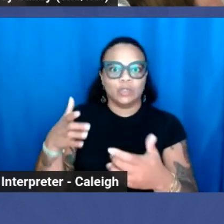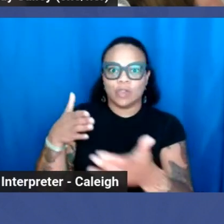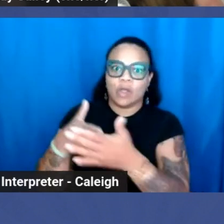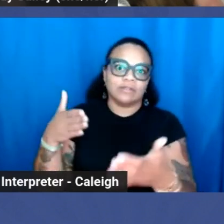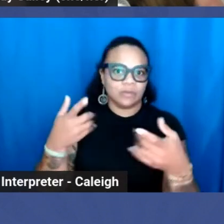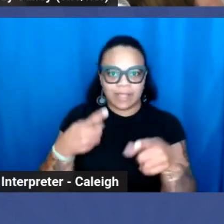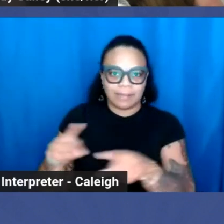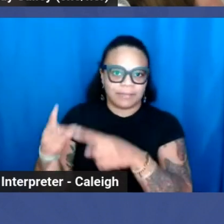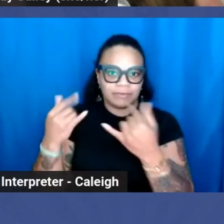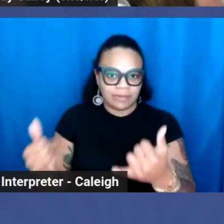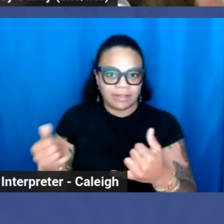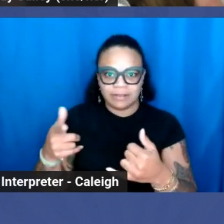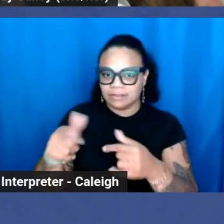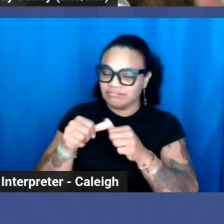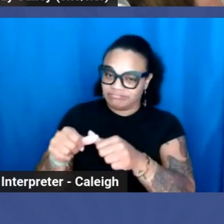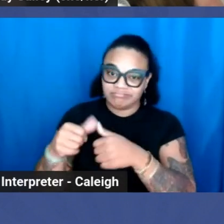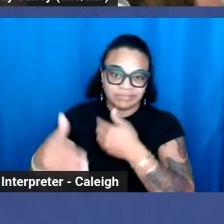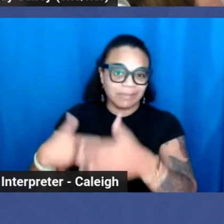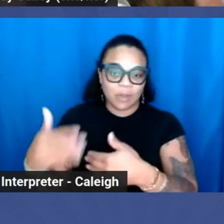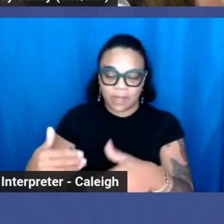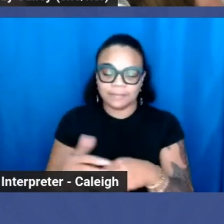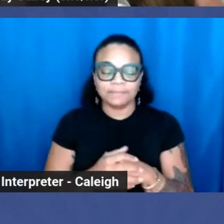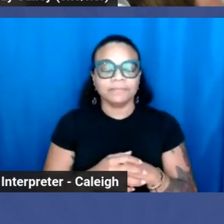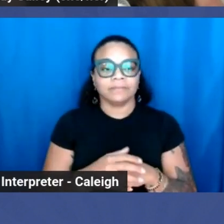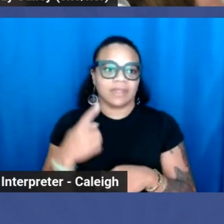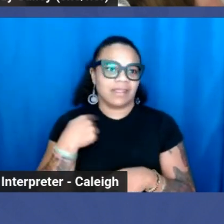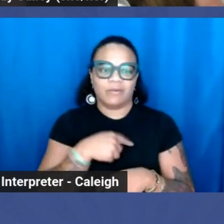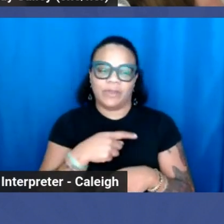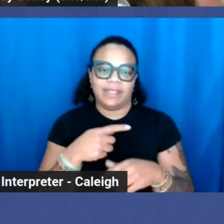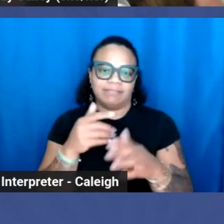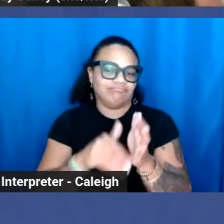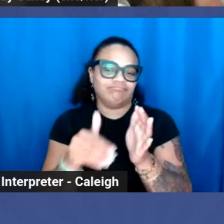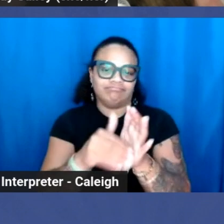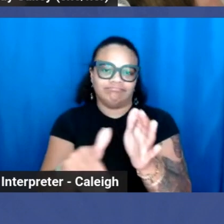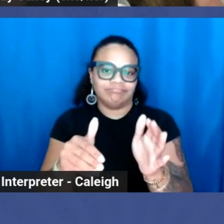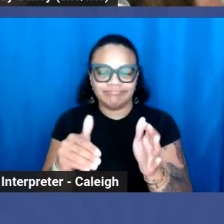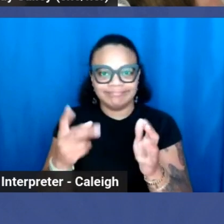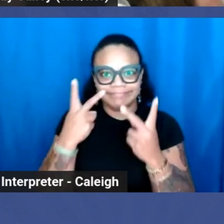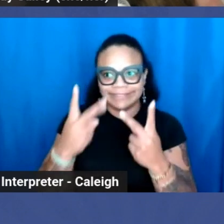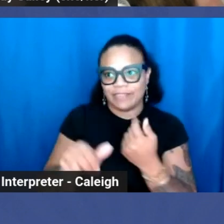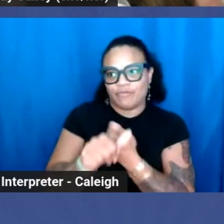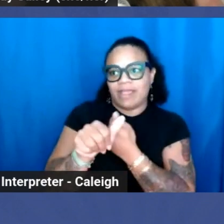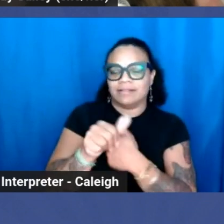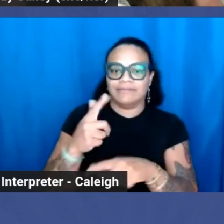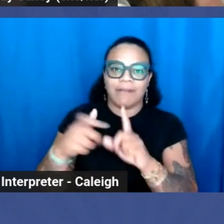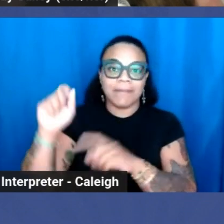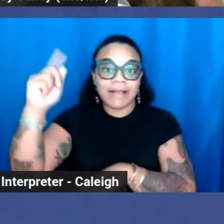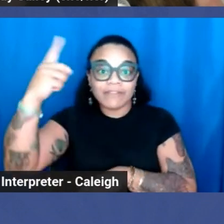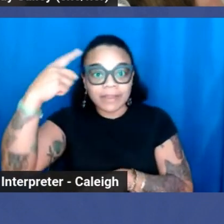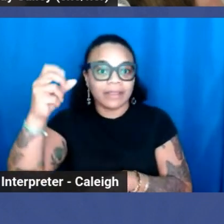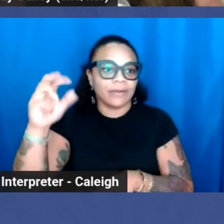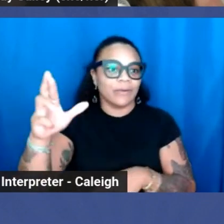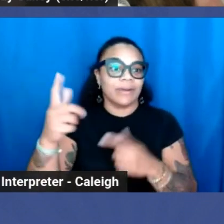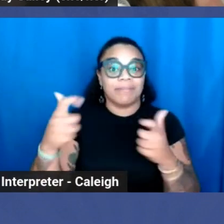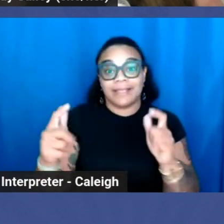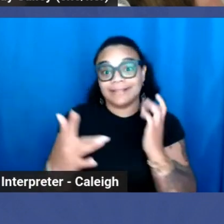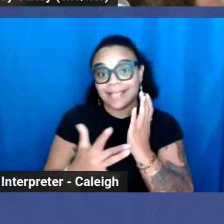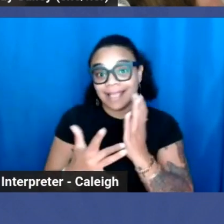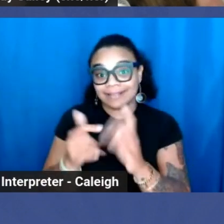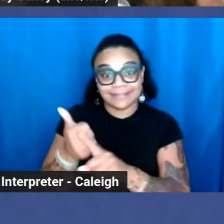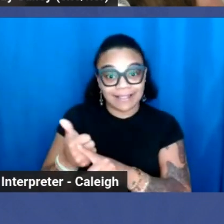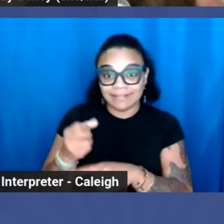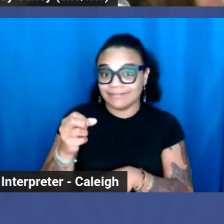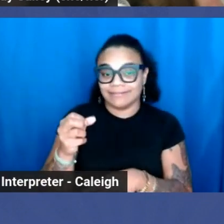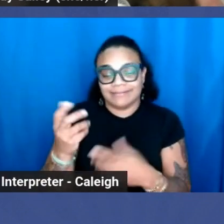So they're ongoing, and we keep getting threatened. And whether it's governments or it's actually big tech itself, it's a